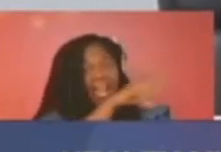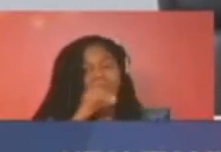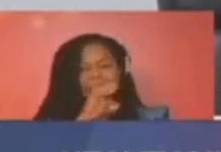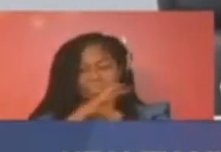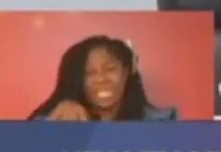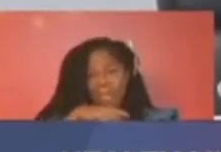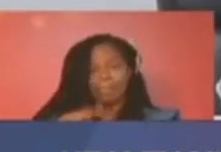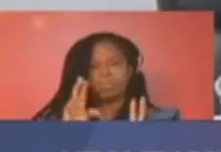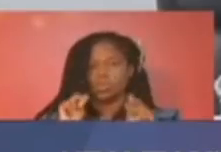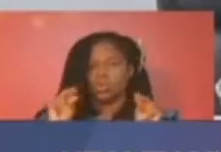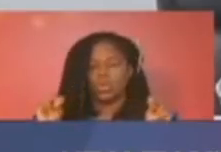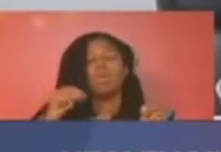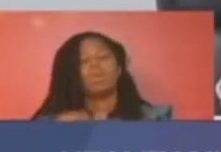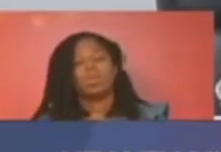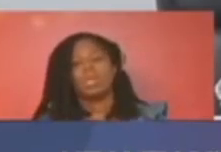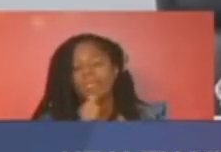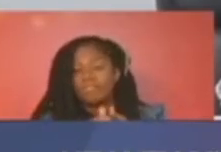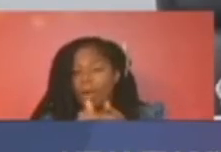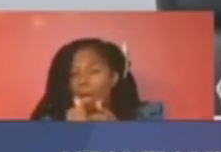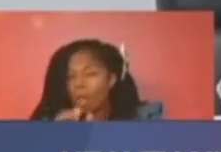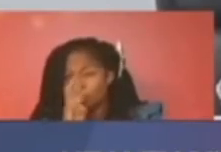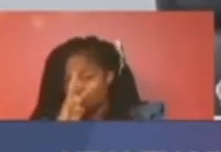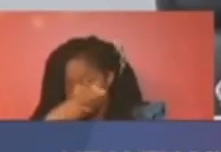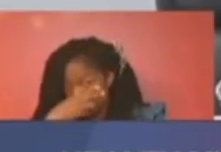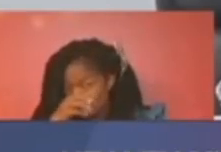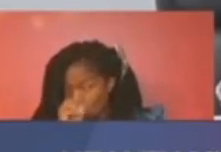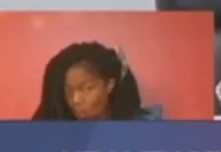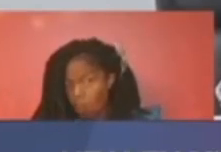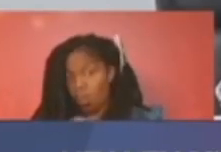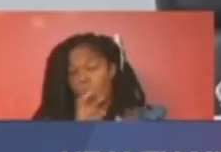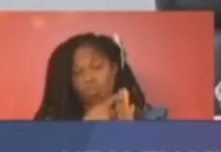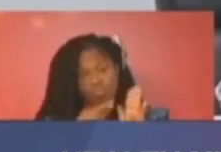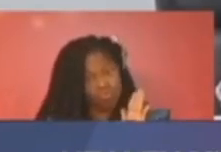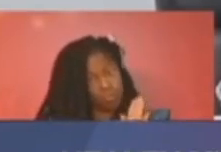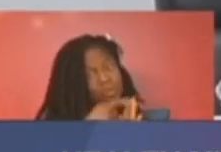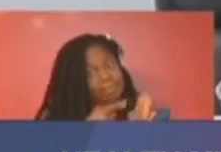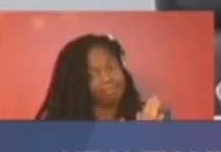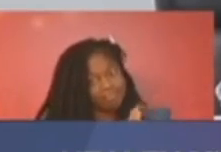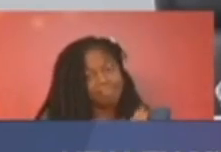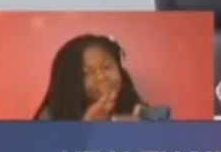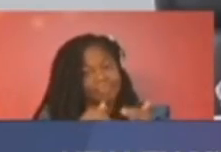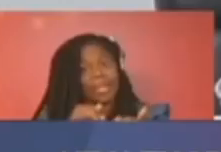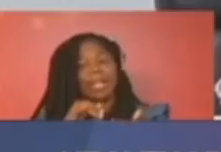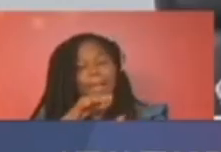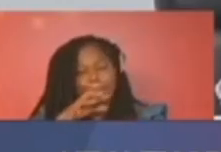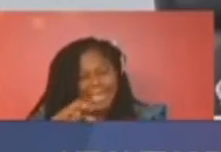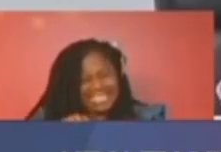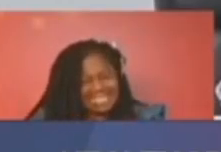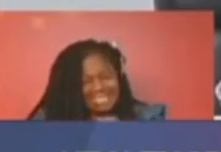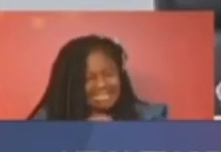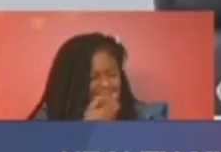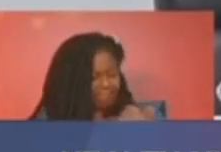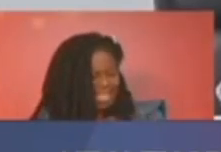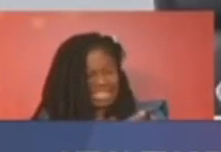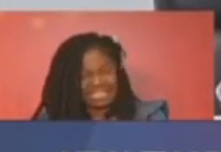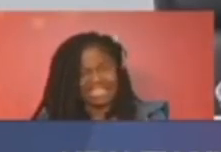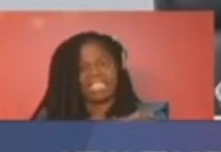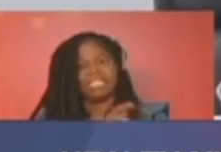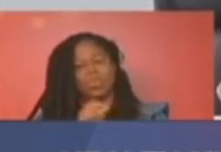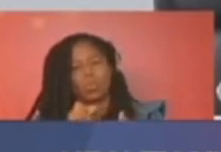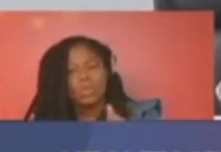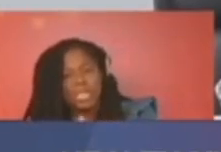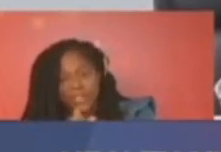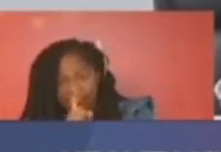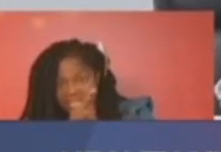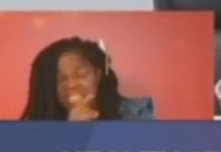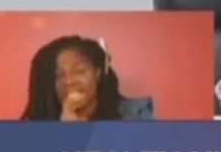of vaccines. Again, the Ministry of Health does keep records, so we would be able to identify if there is some falsification or